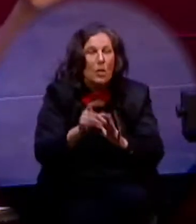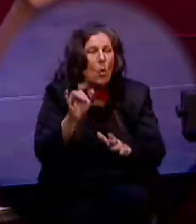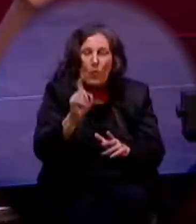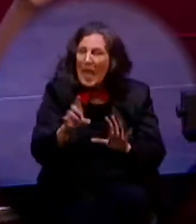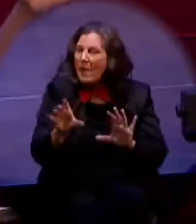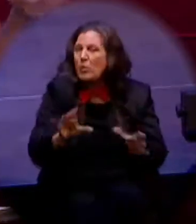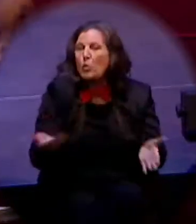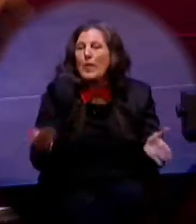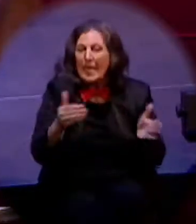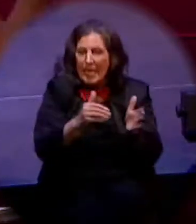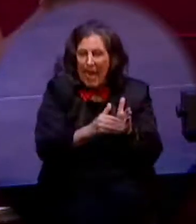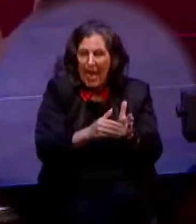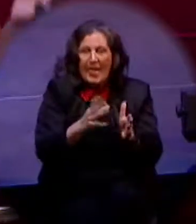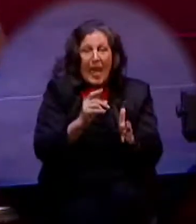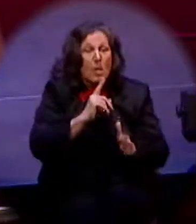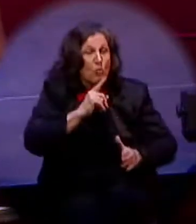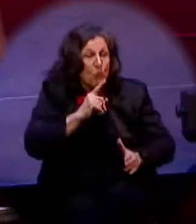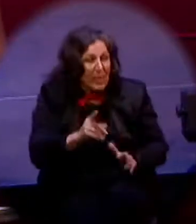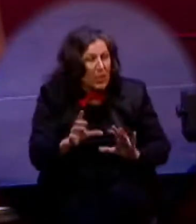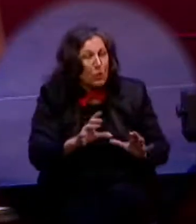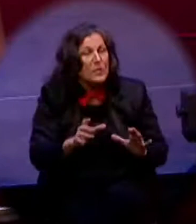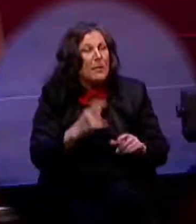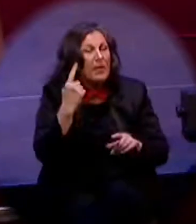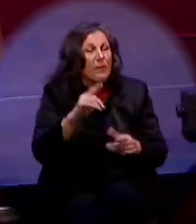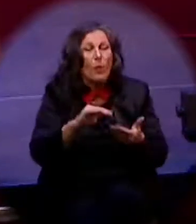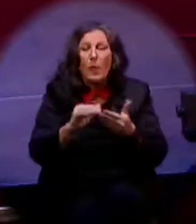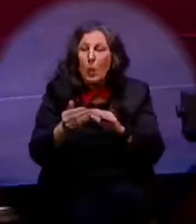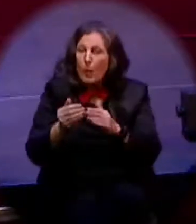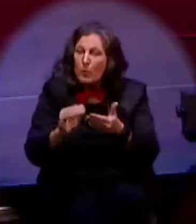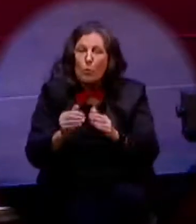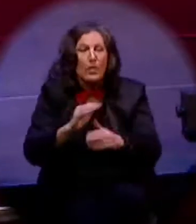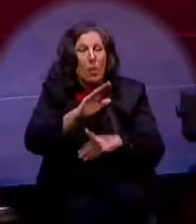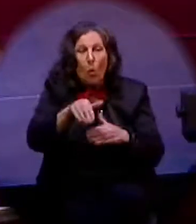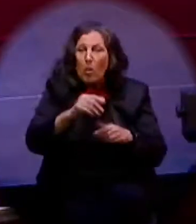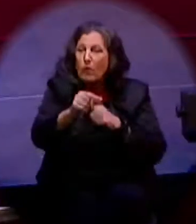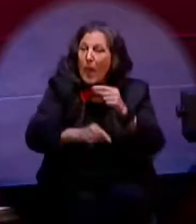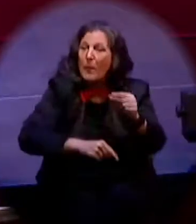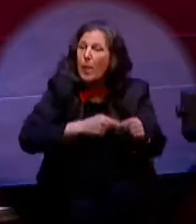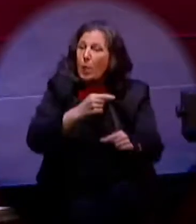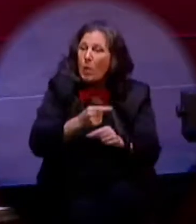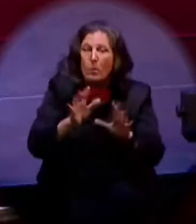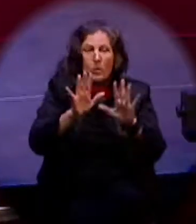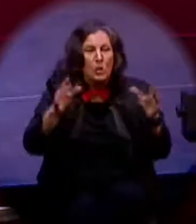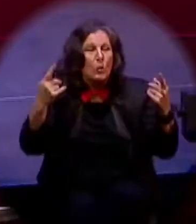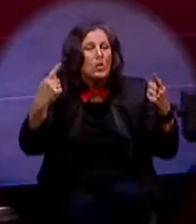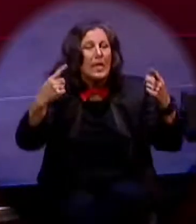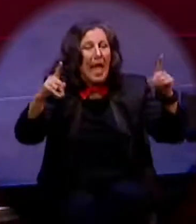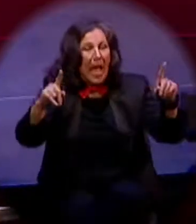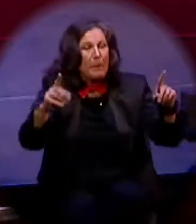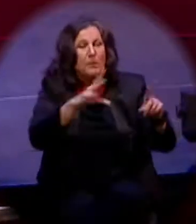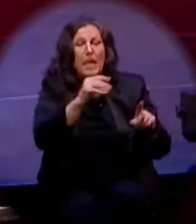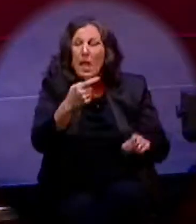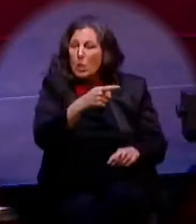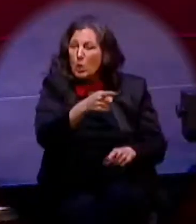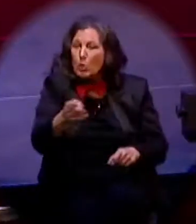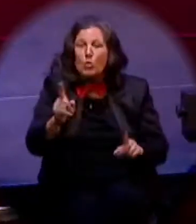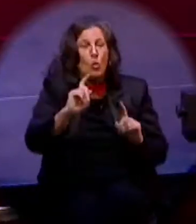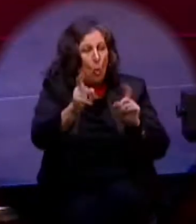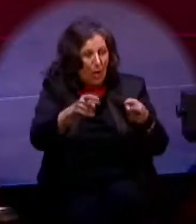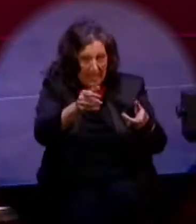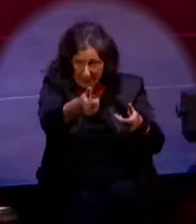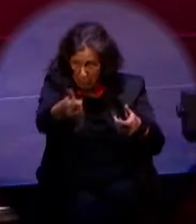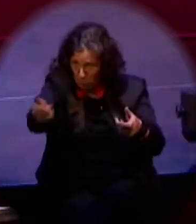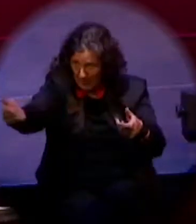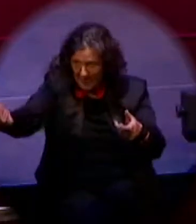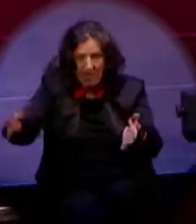have to do this again and really do something for our community fans across the globe. Exactly. It was a huge accomplishment, and you should all give